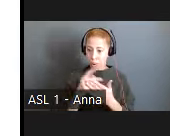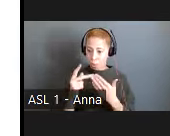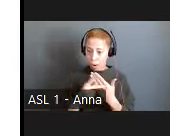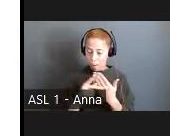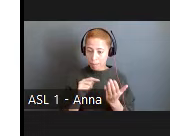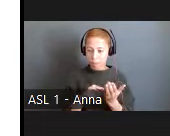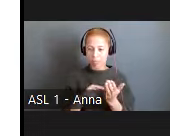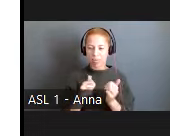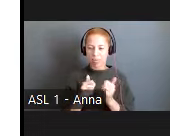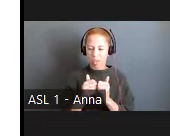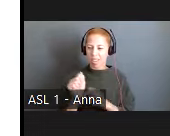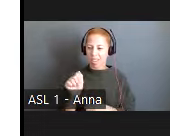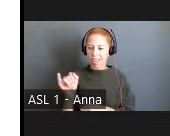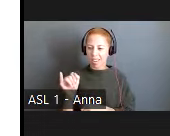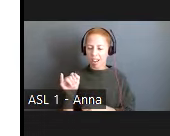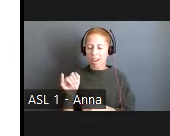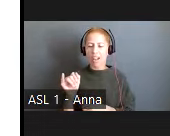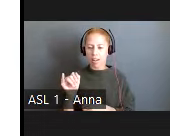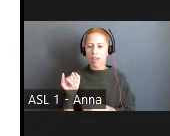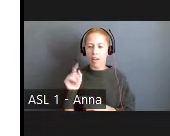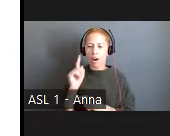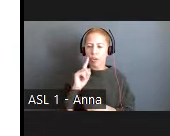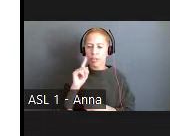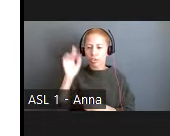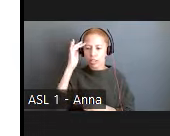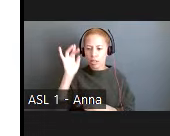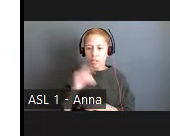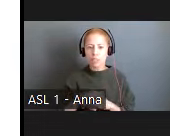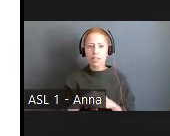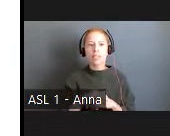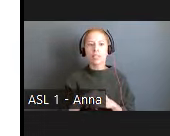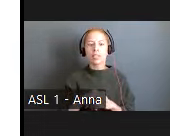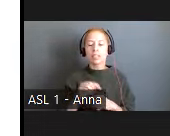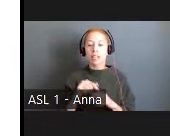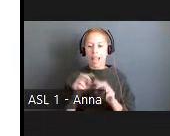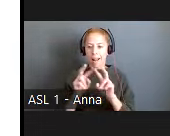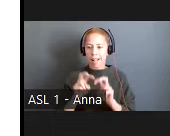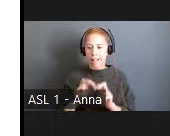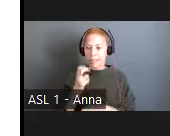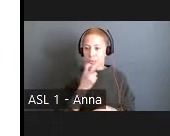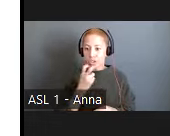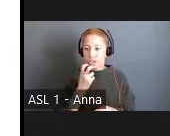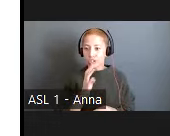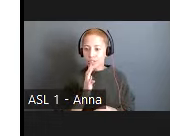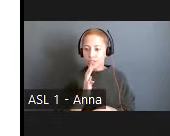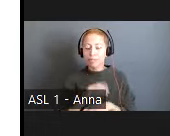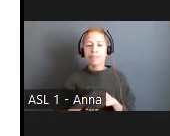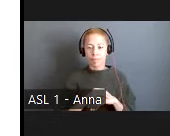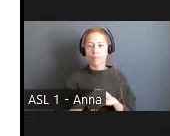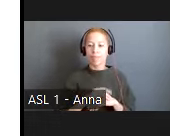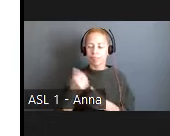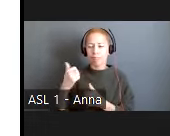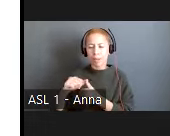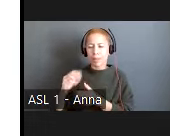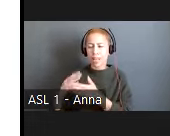AI, and it actually analyzes your speech. Now, you may remember some of the discussions of Donald